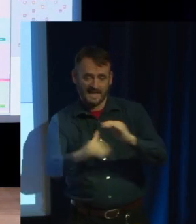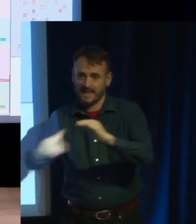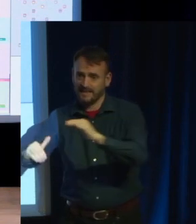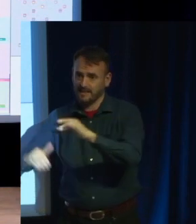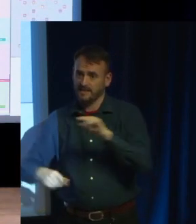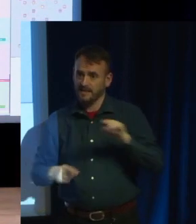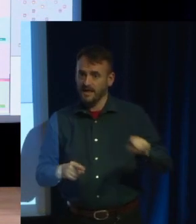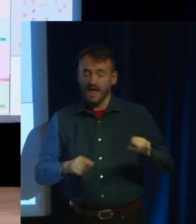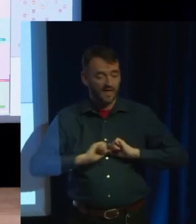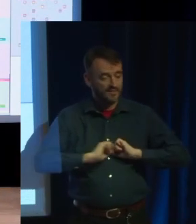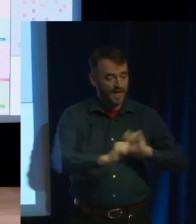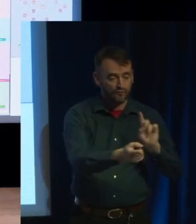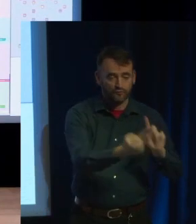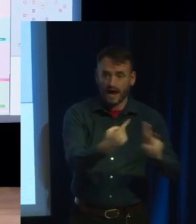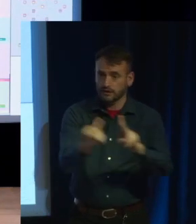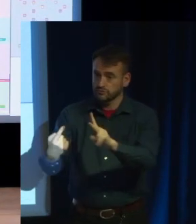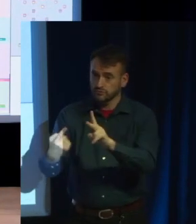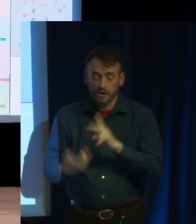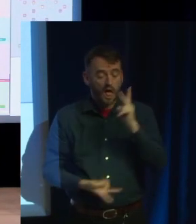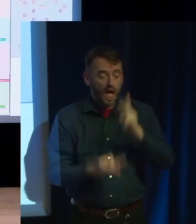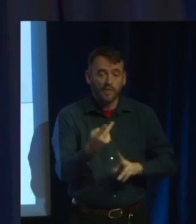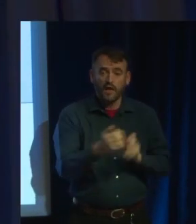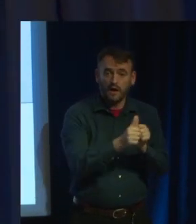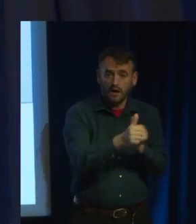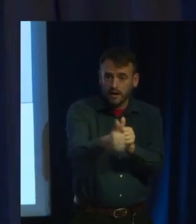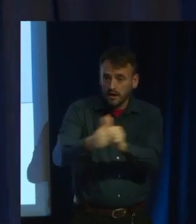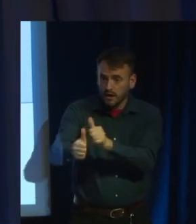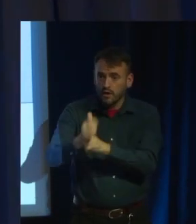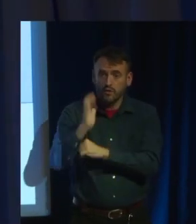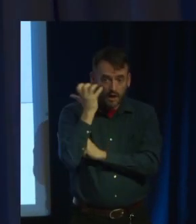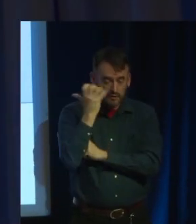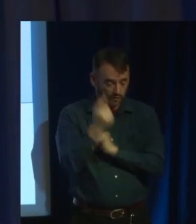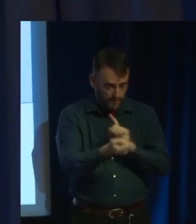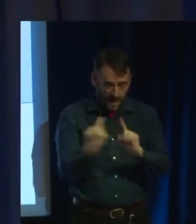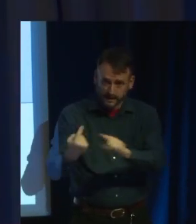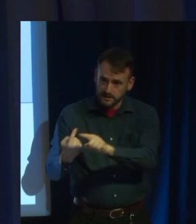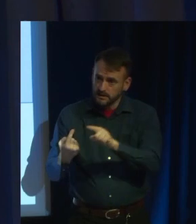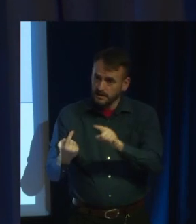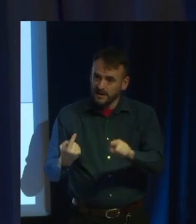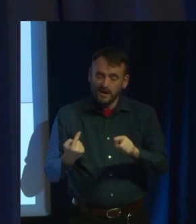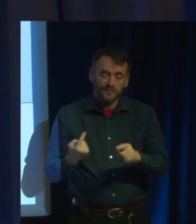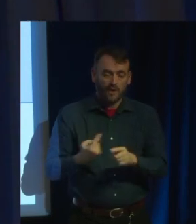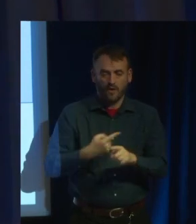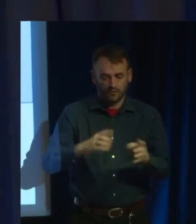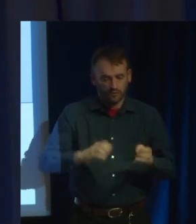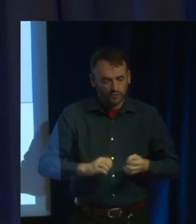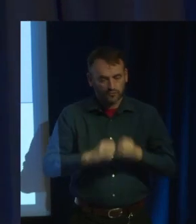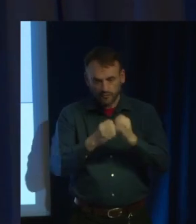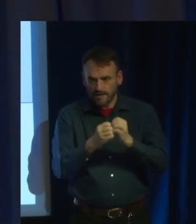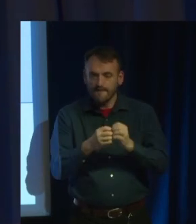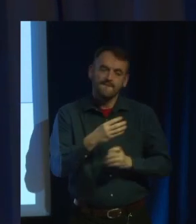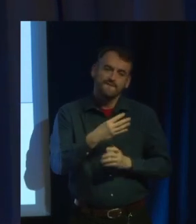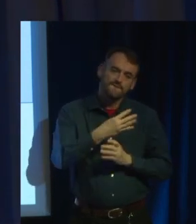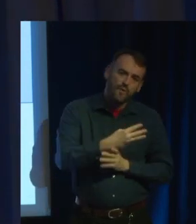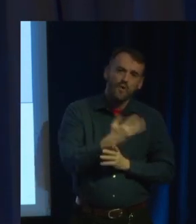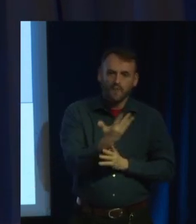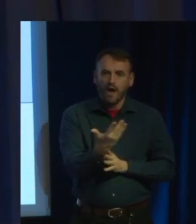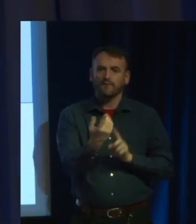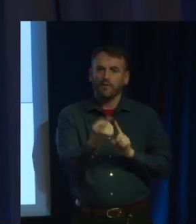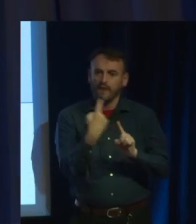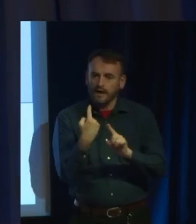they all react. So you have like 4 or 5 different reactions from 4 or 5 different stations. And then sometimes